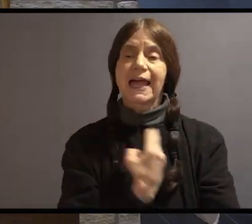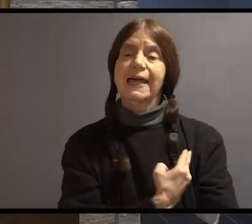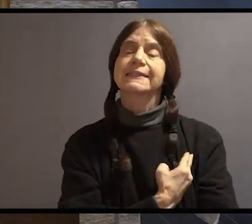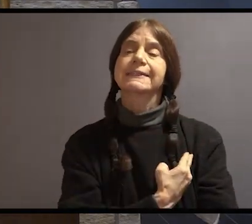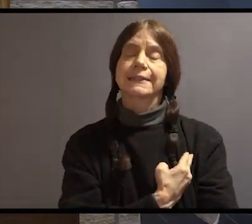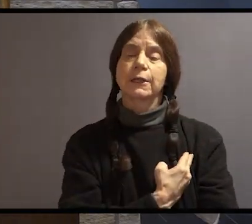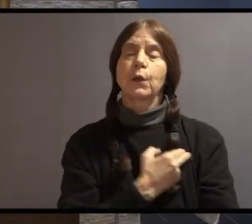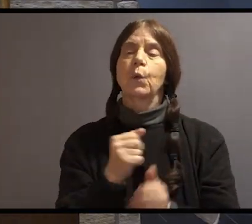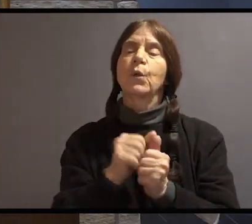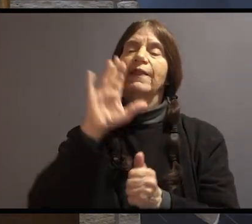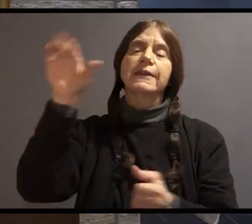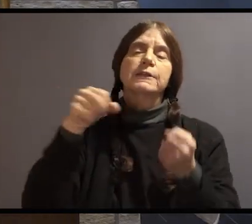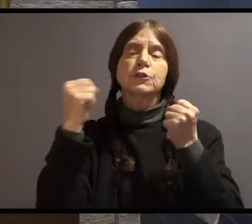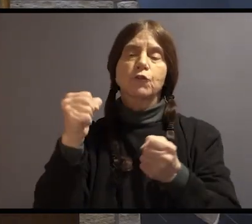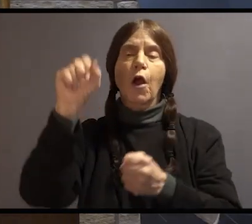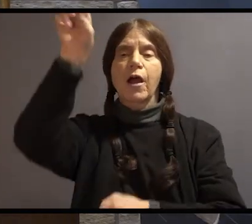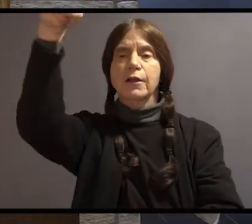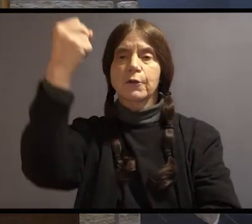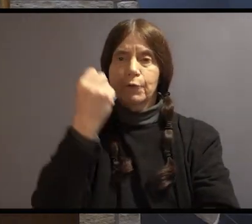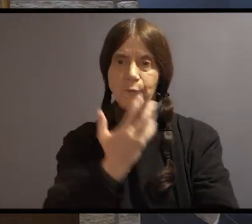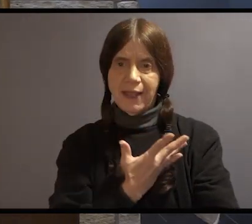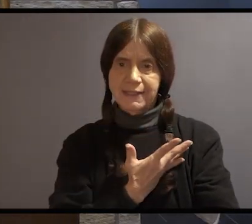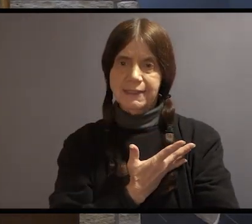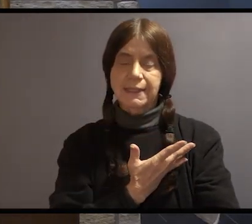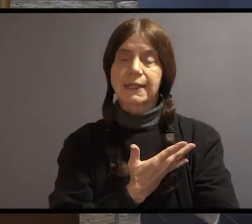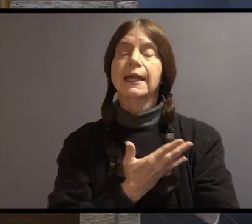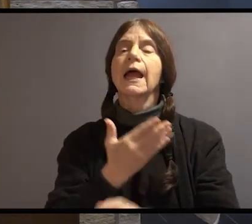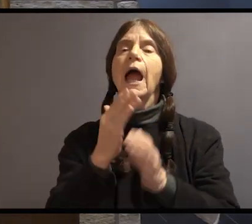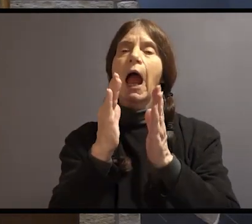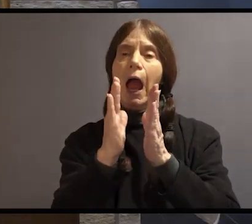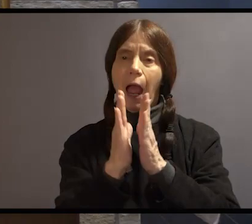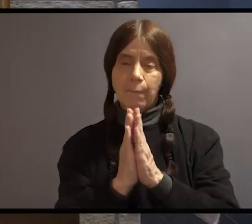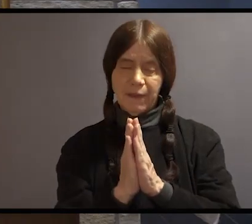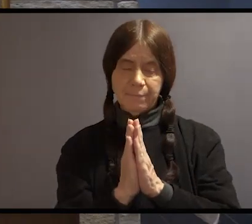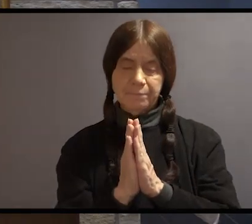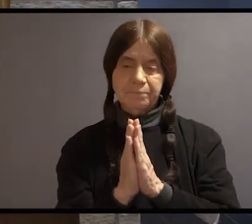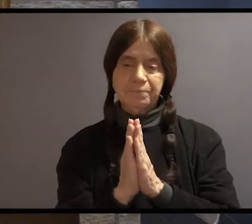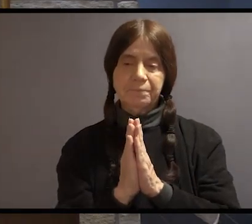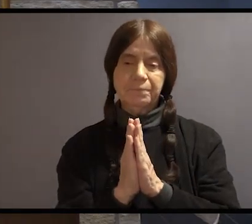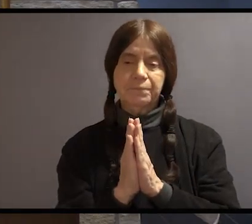in such grace. Amen.